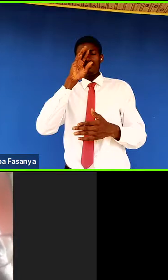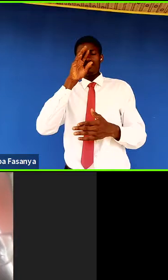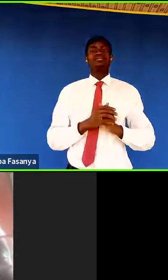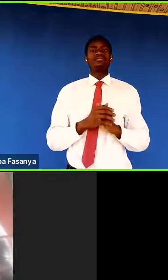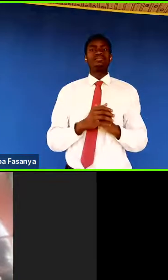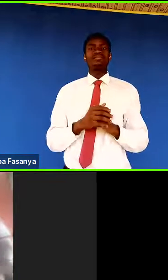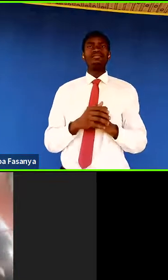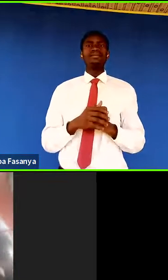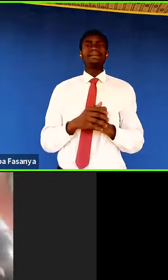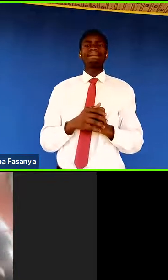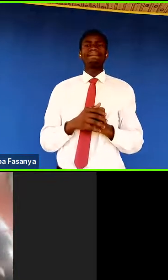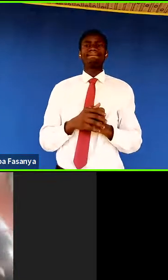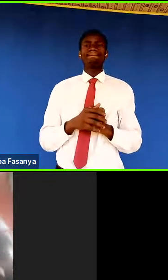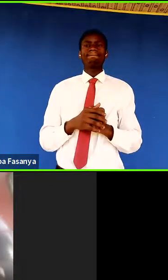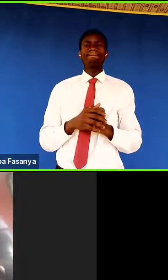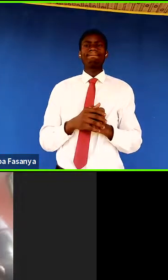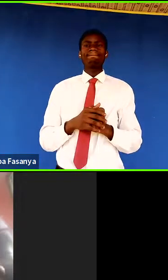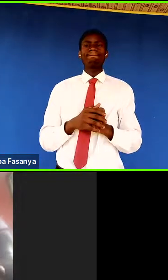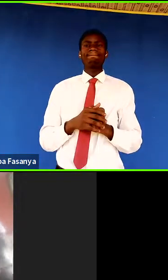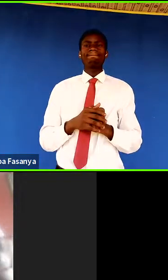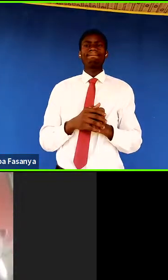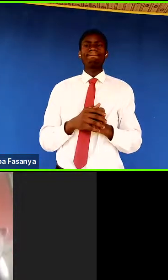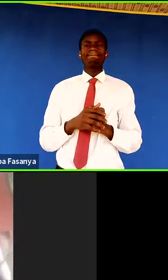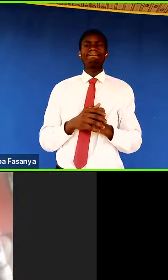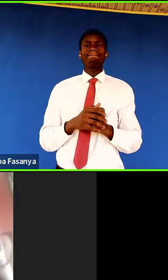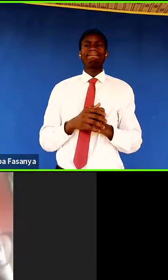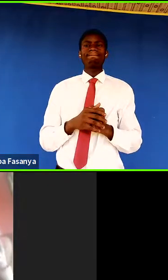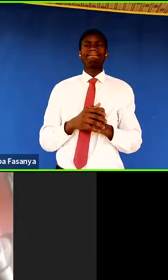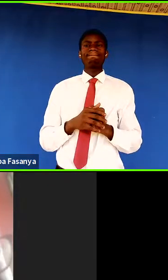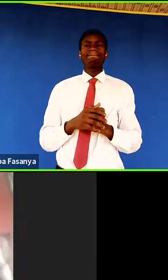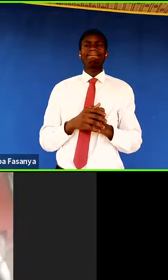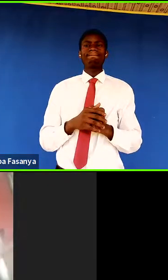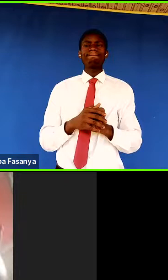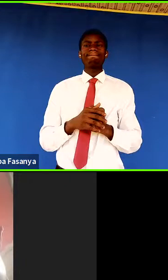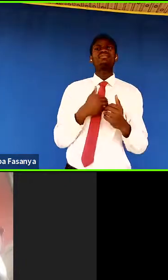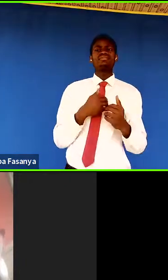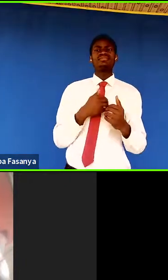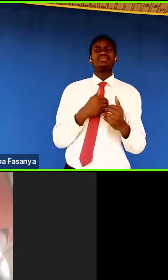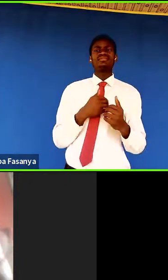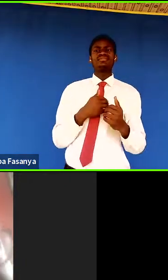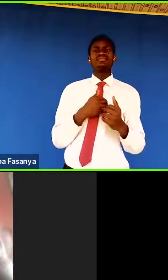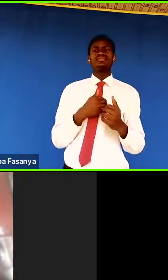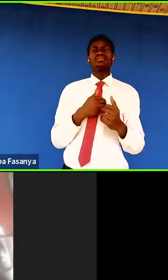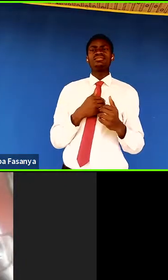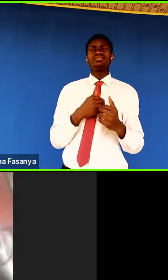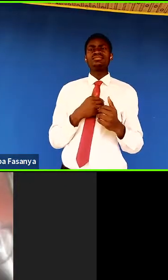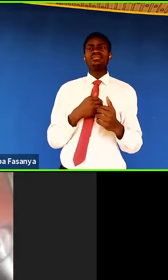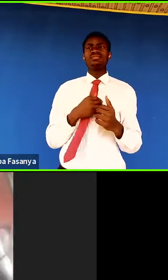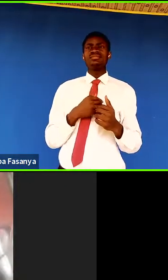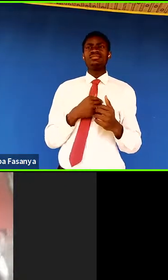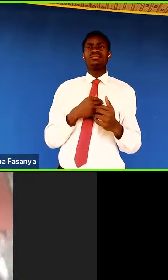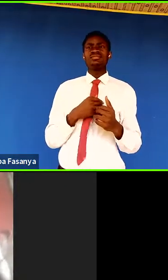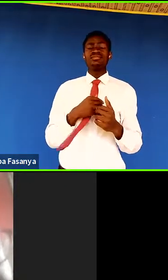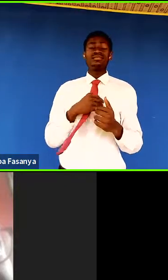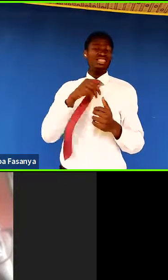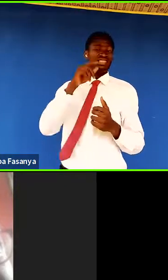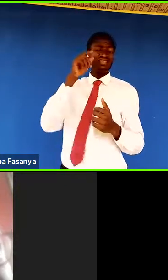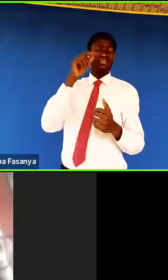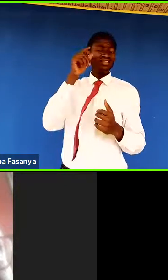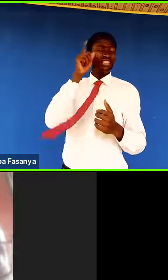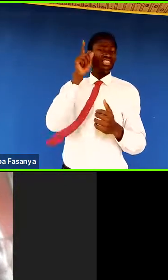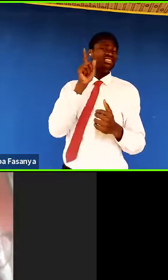of gender selection that can be done scientifically, and those give a better yield and